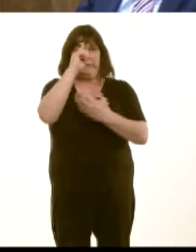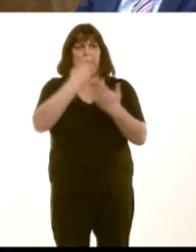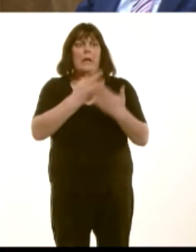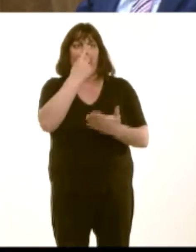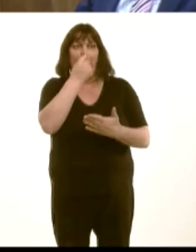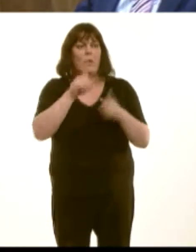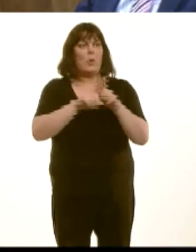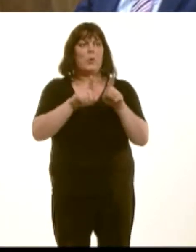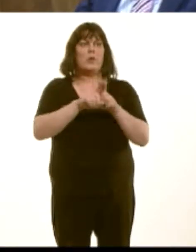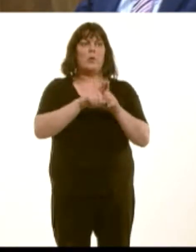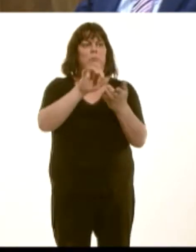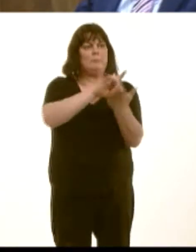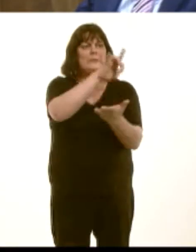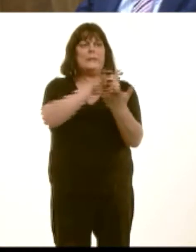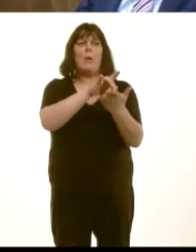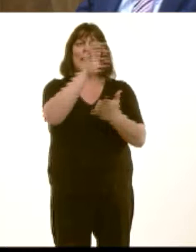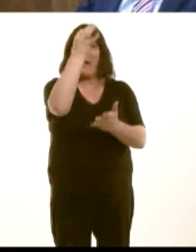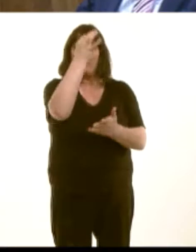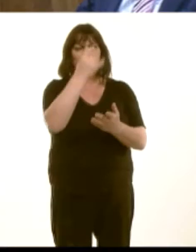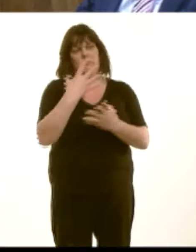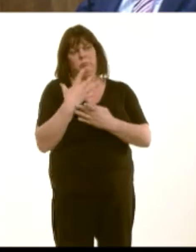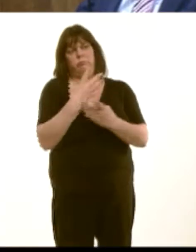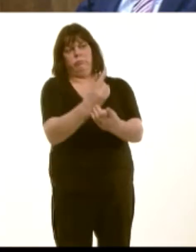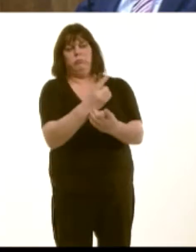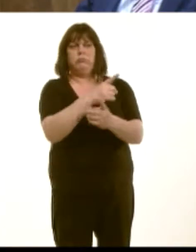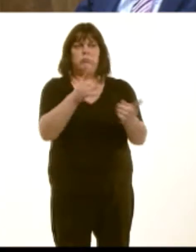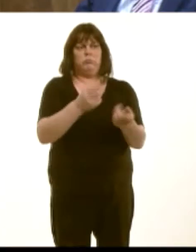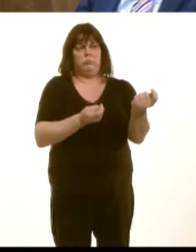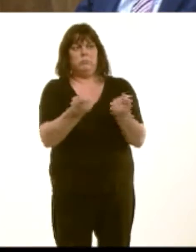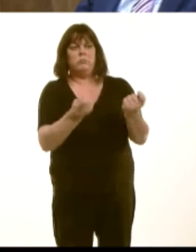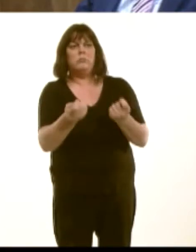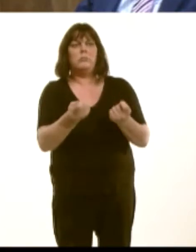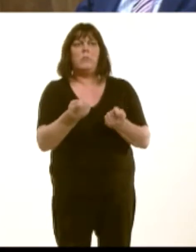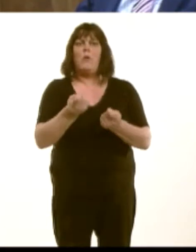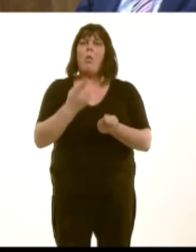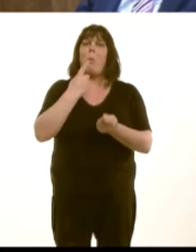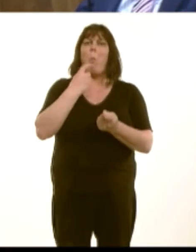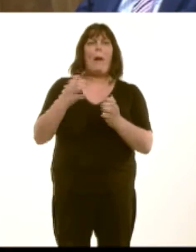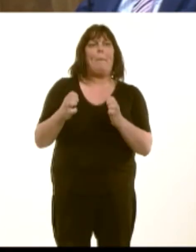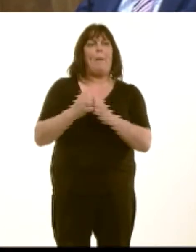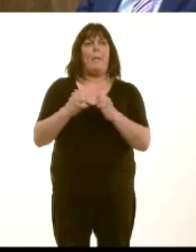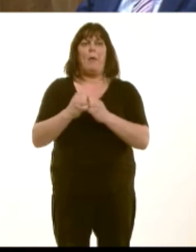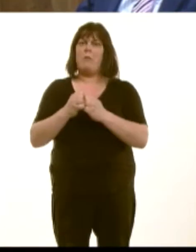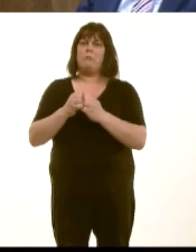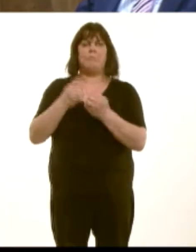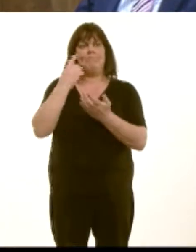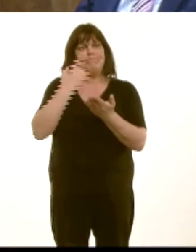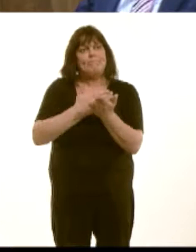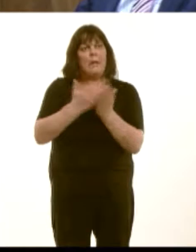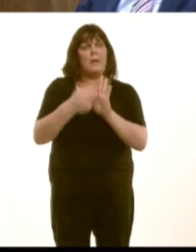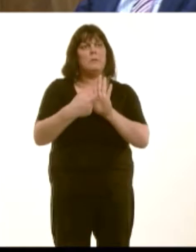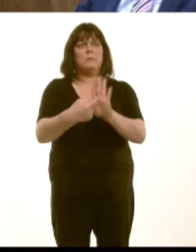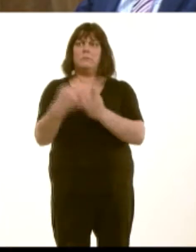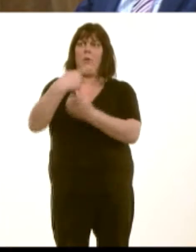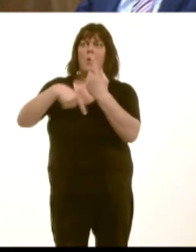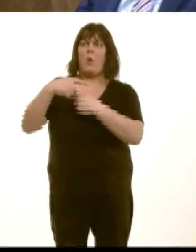too. One of the things that the white paper mentions, of course, is how we can devolve powers to them. We can't